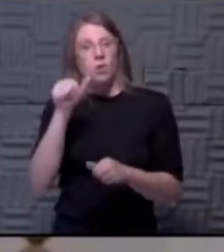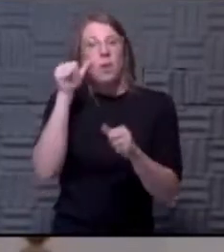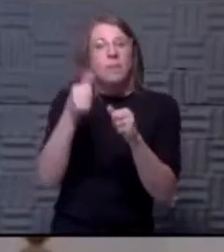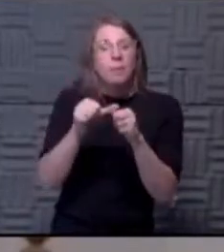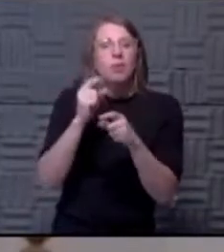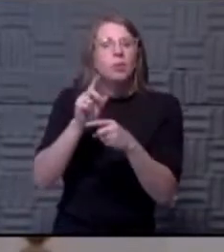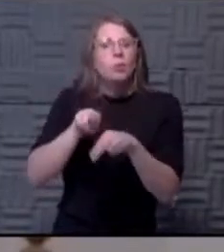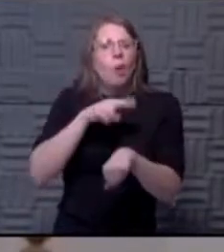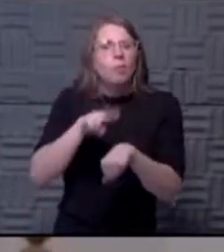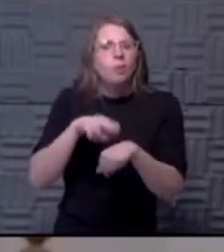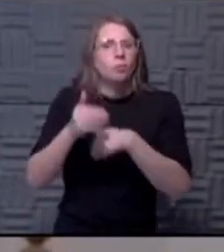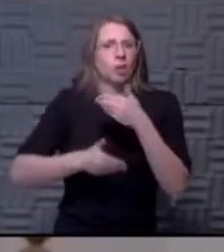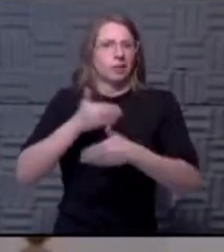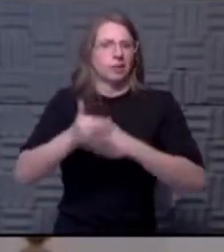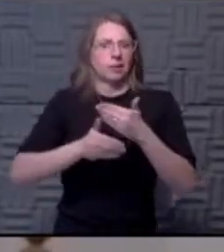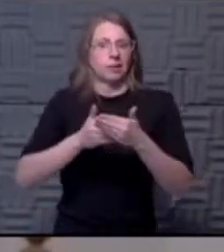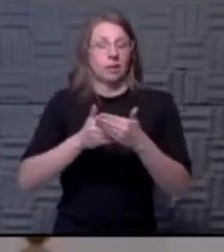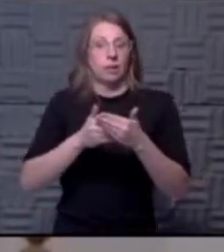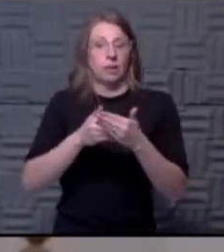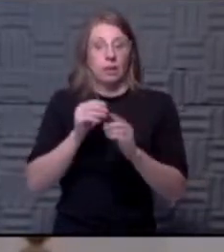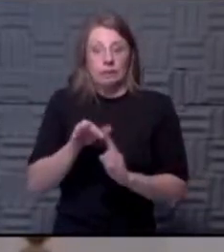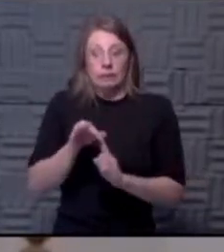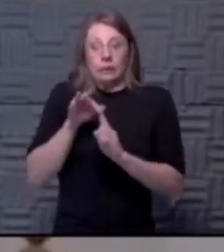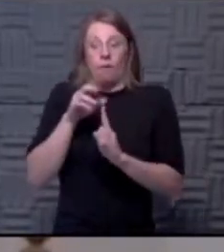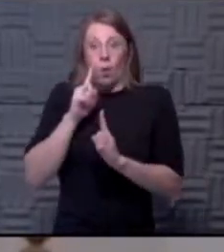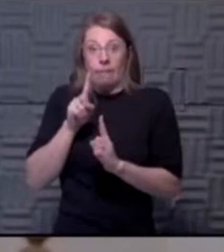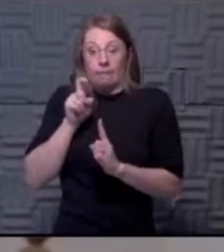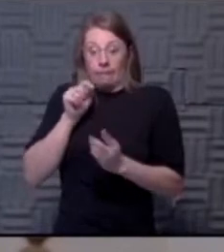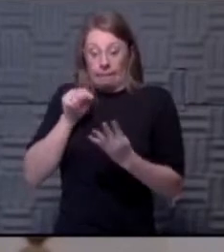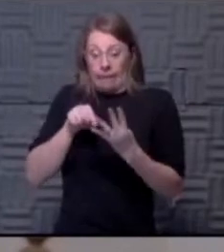normal process, and it's not unique to this particular